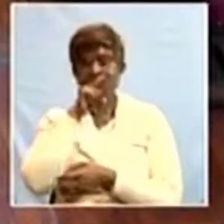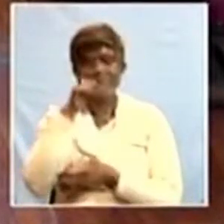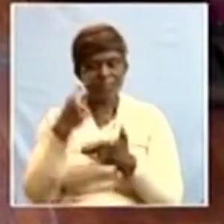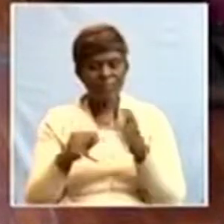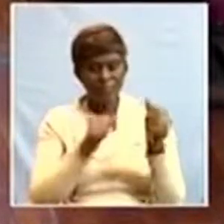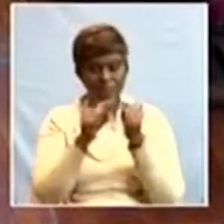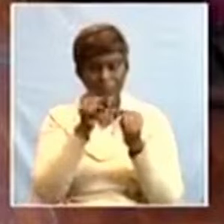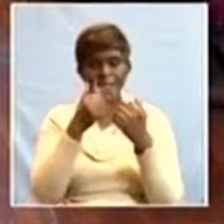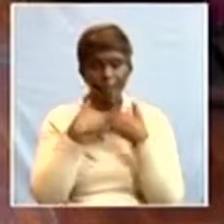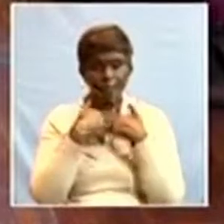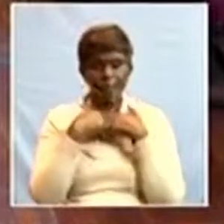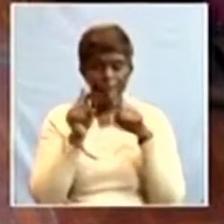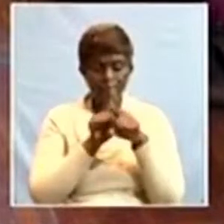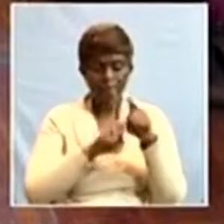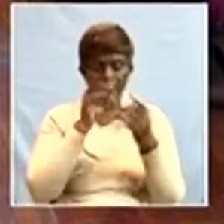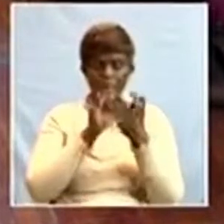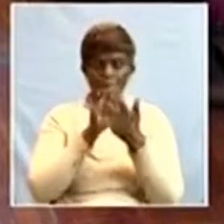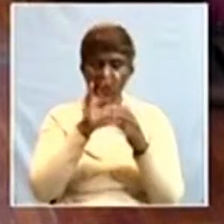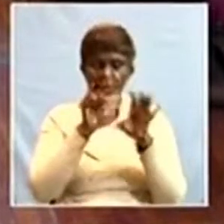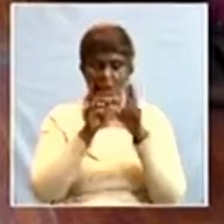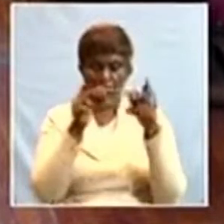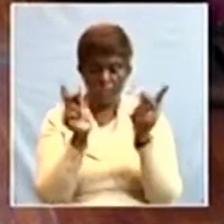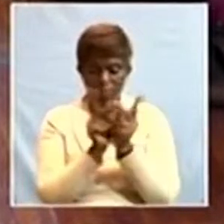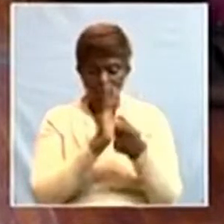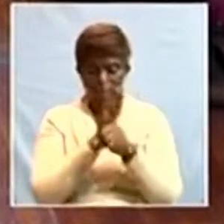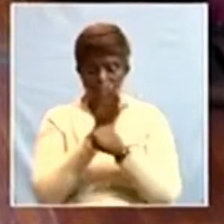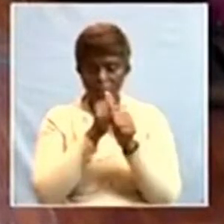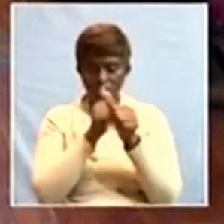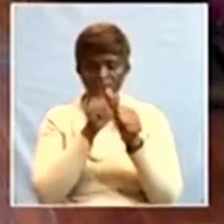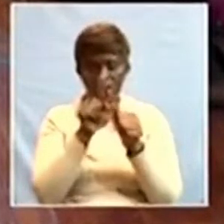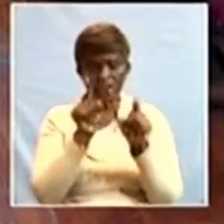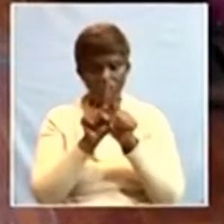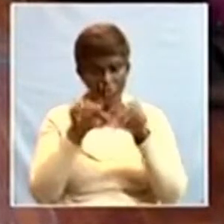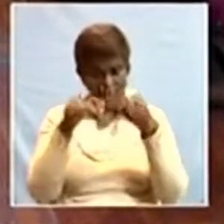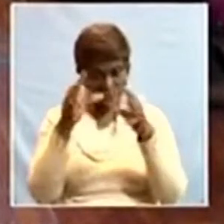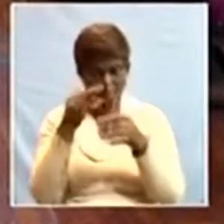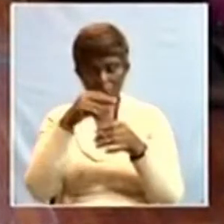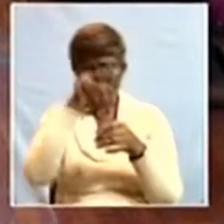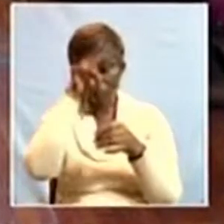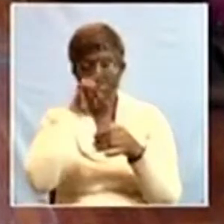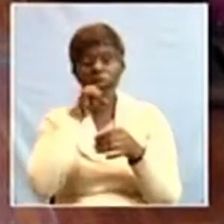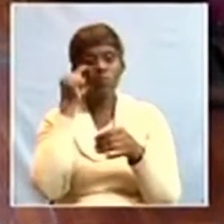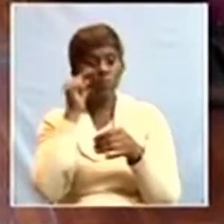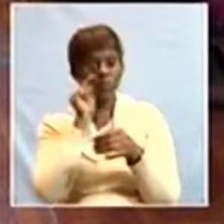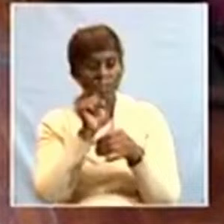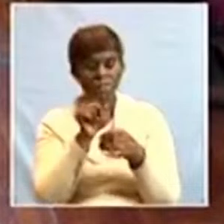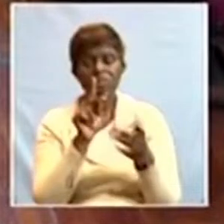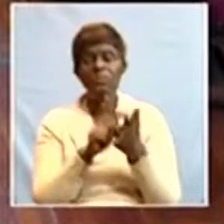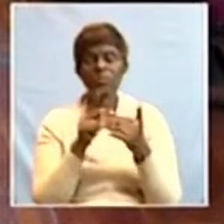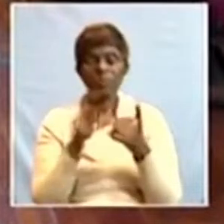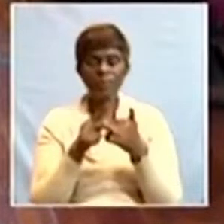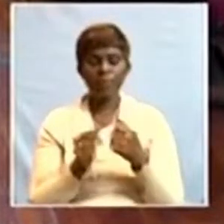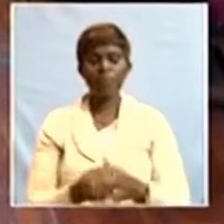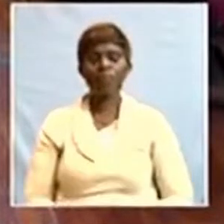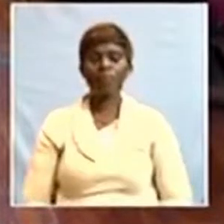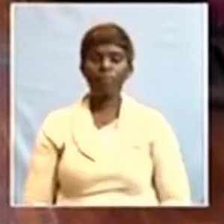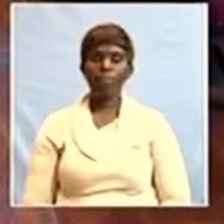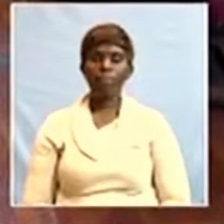strategies you have put in place following the scarcity of the supply of goats for this particular program?